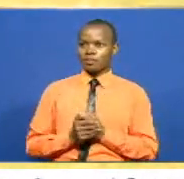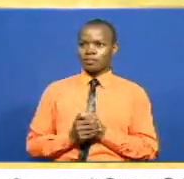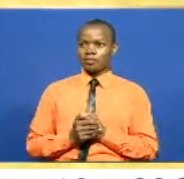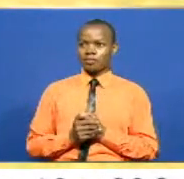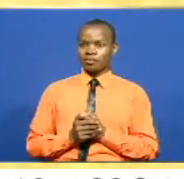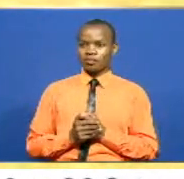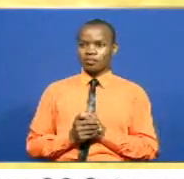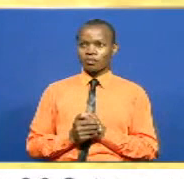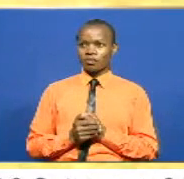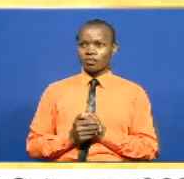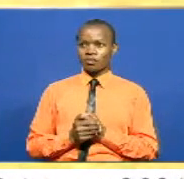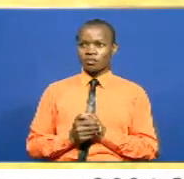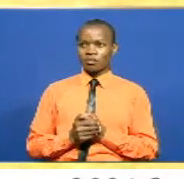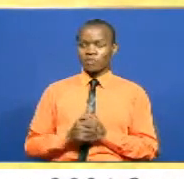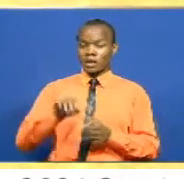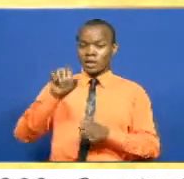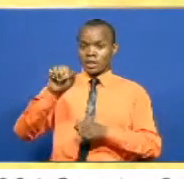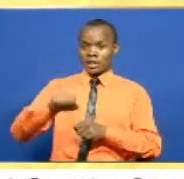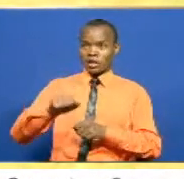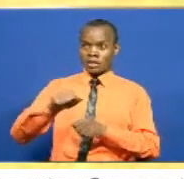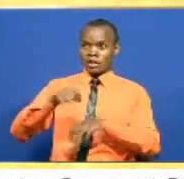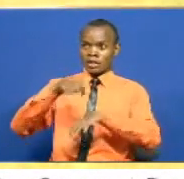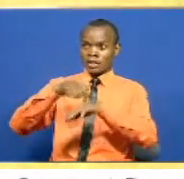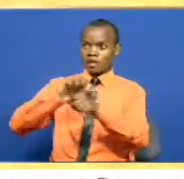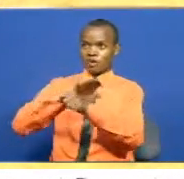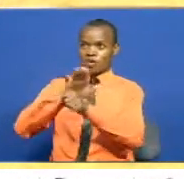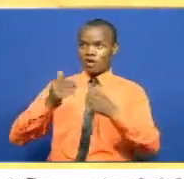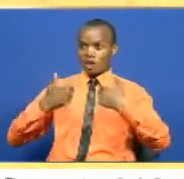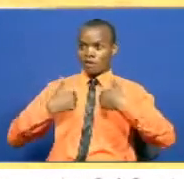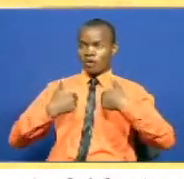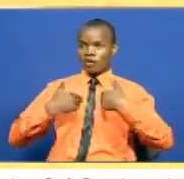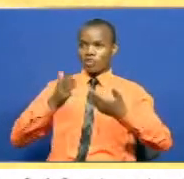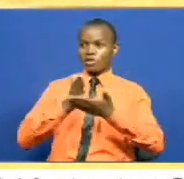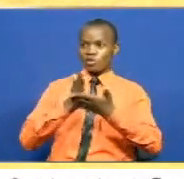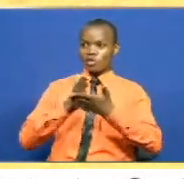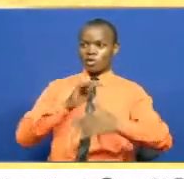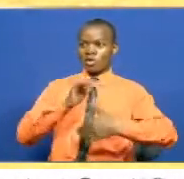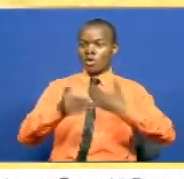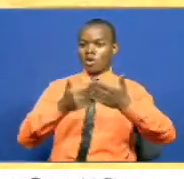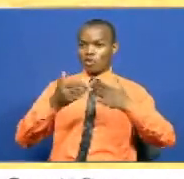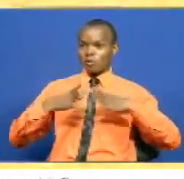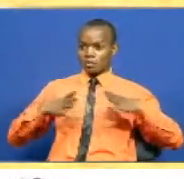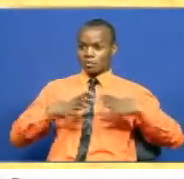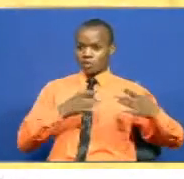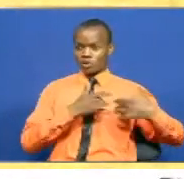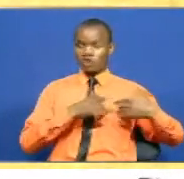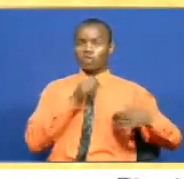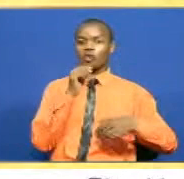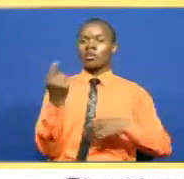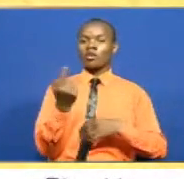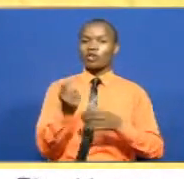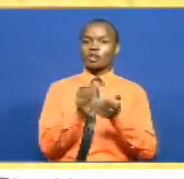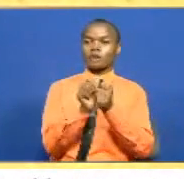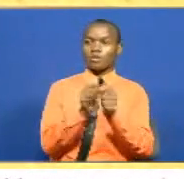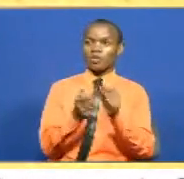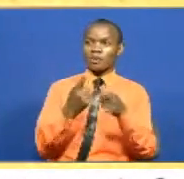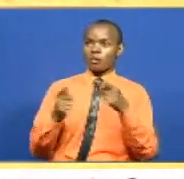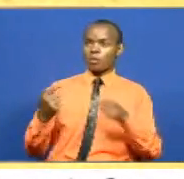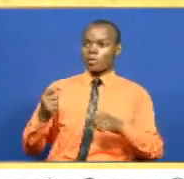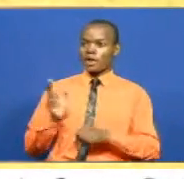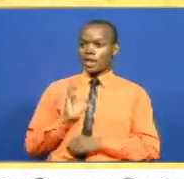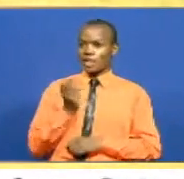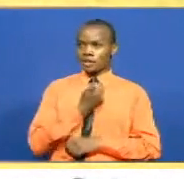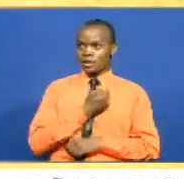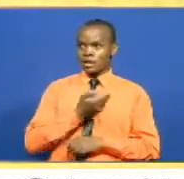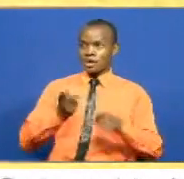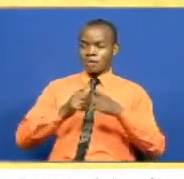Yeah, of course, because of the pandemic challenge, it has been there for anyone else, not only for the sports person, even for us. But we